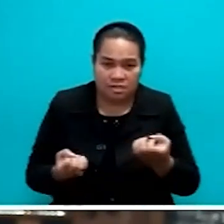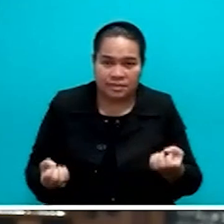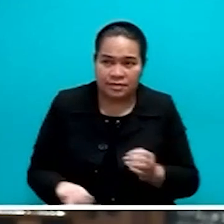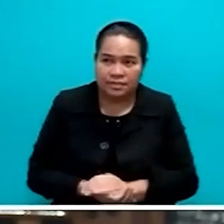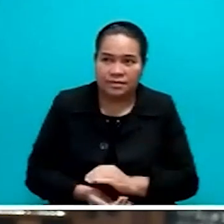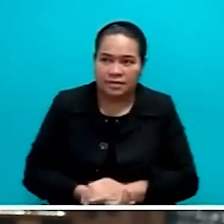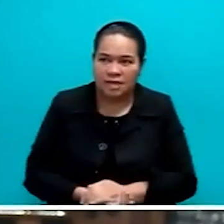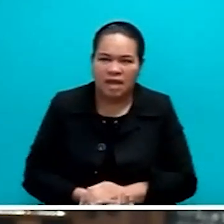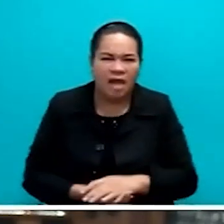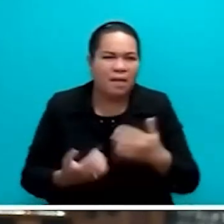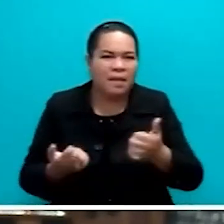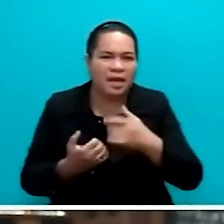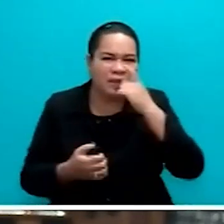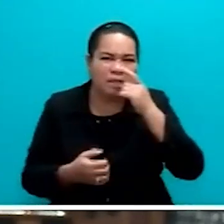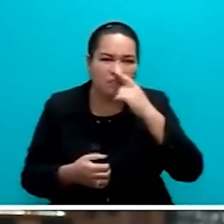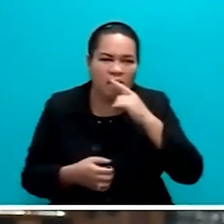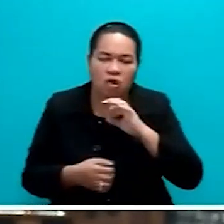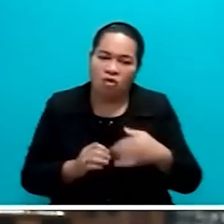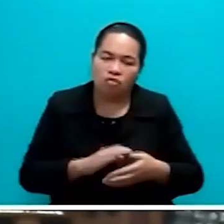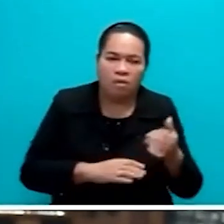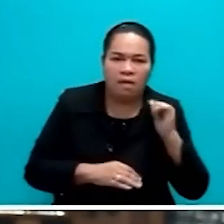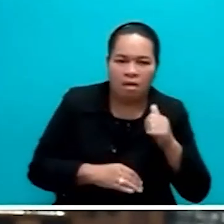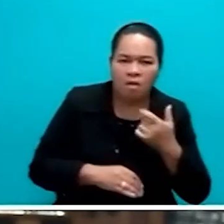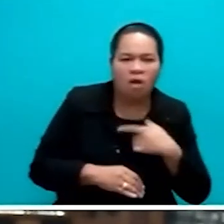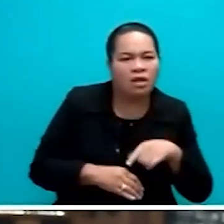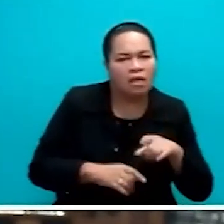because they've been at the bar until the morning.